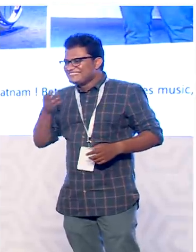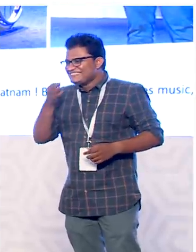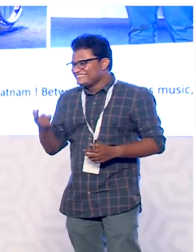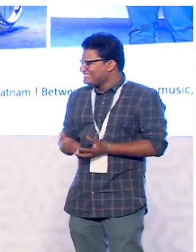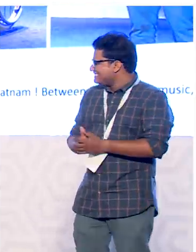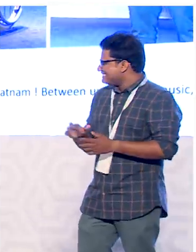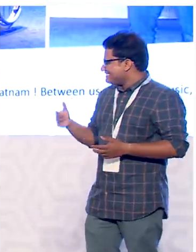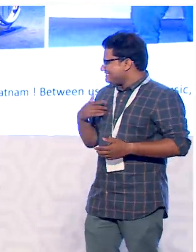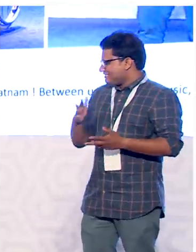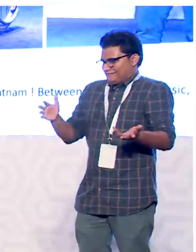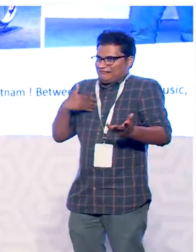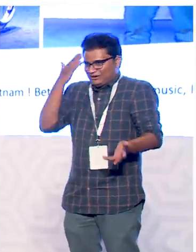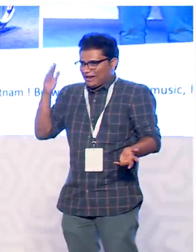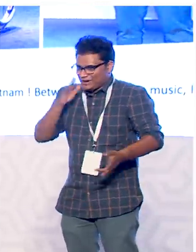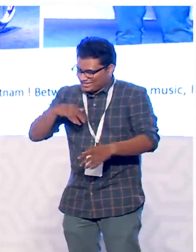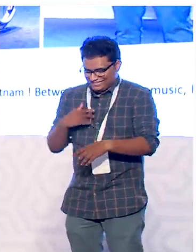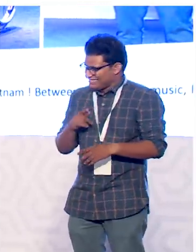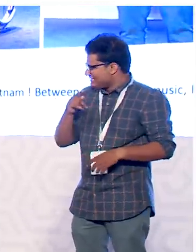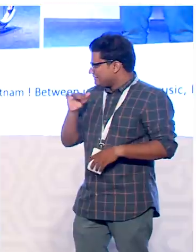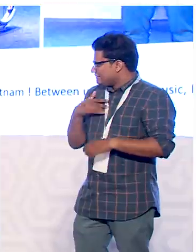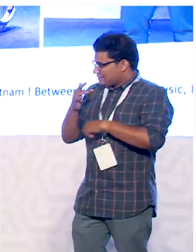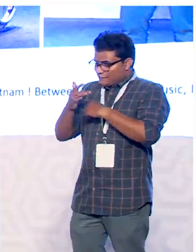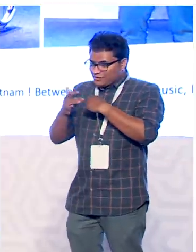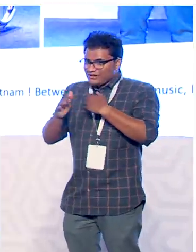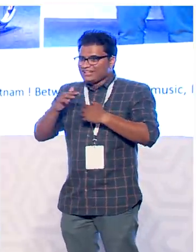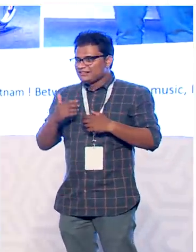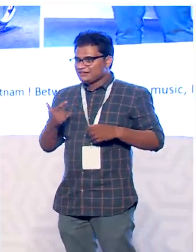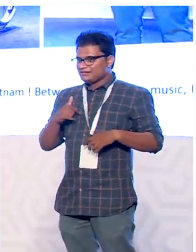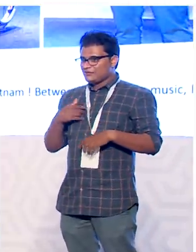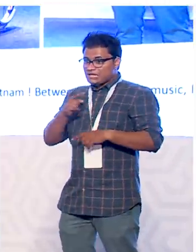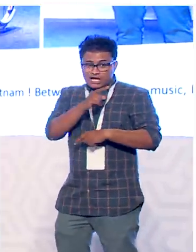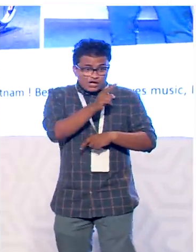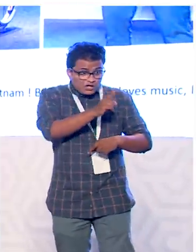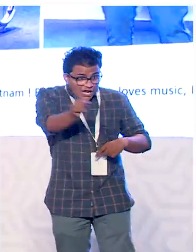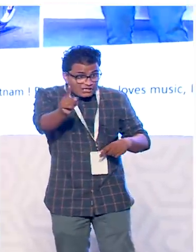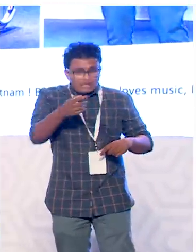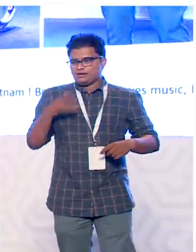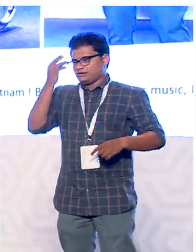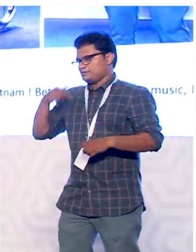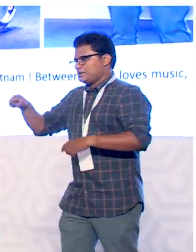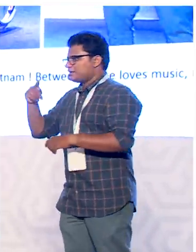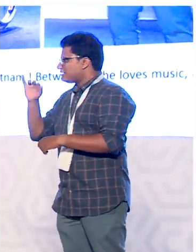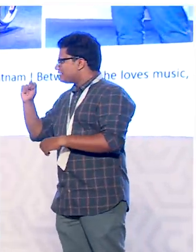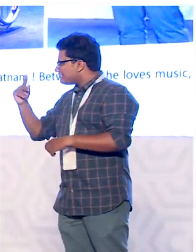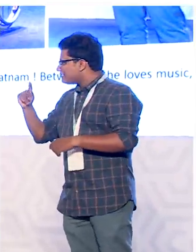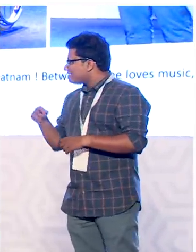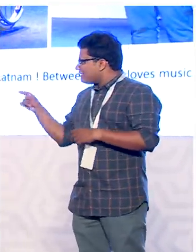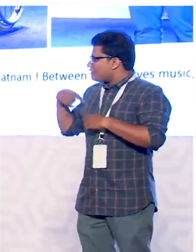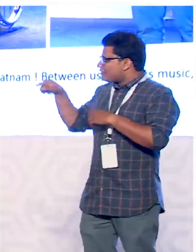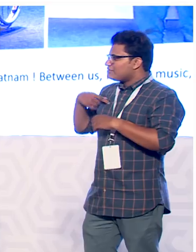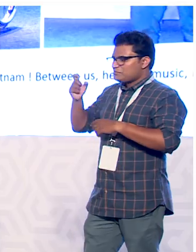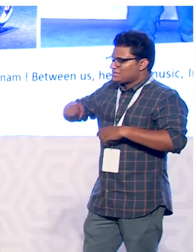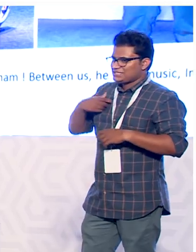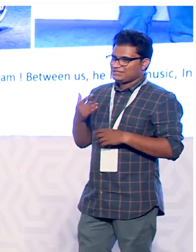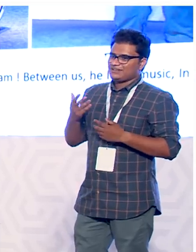I don't know the spelling of kind. When right comes to me, I forget the spelling of kindness. So forgive me, I think I have to improve my vocabulary